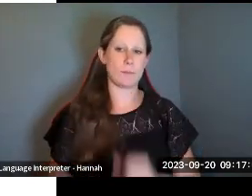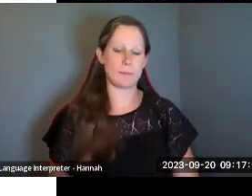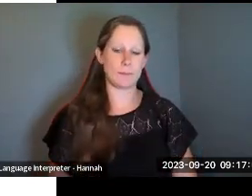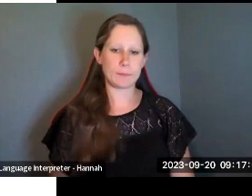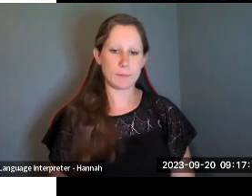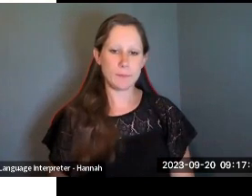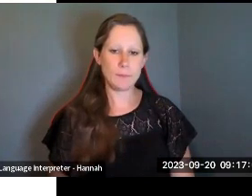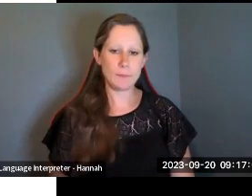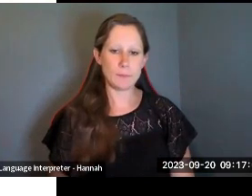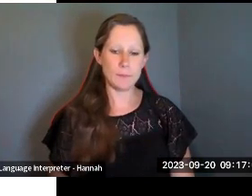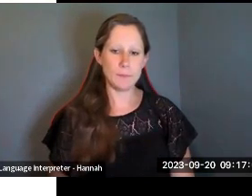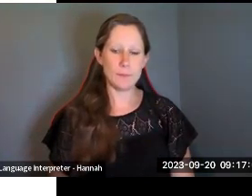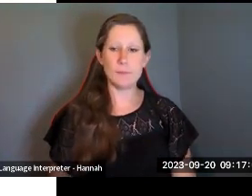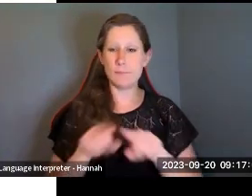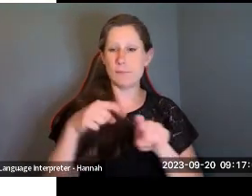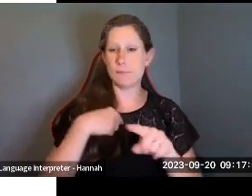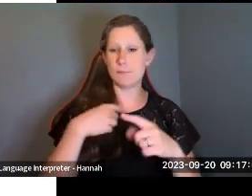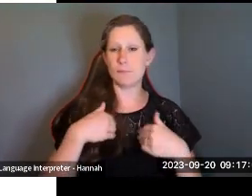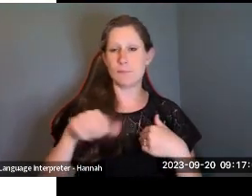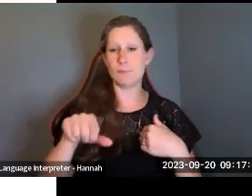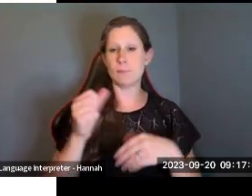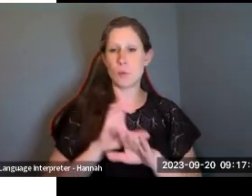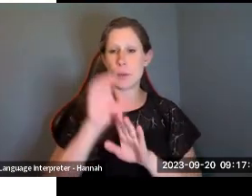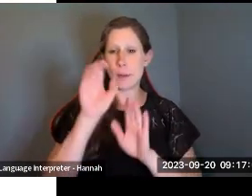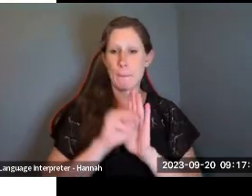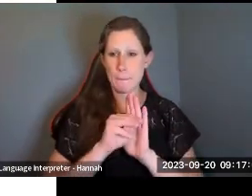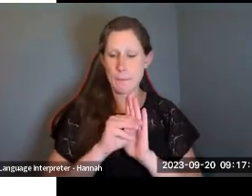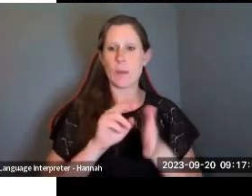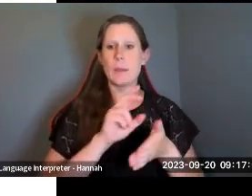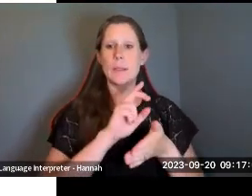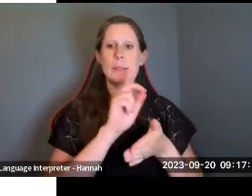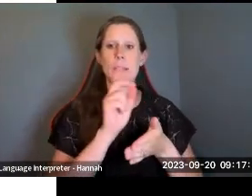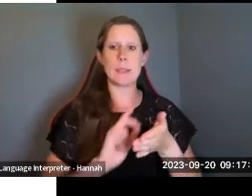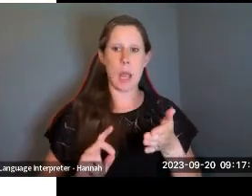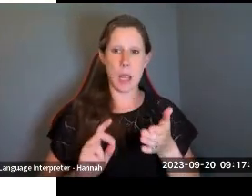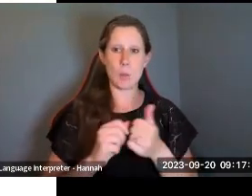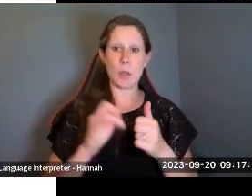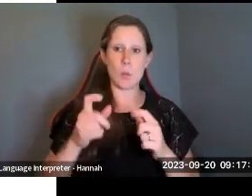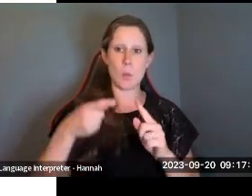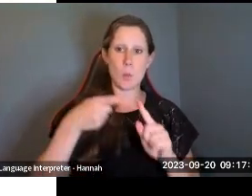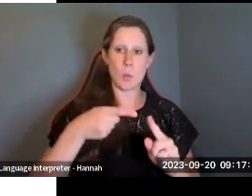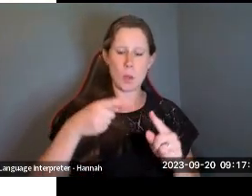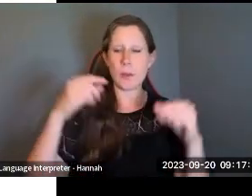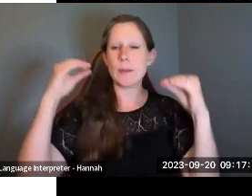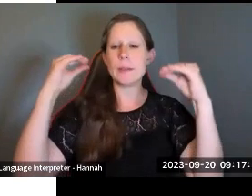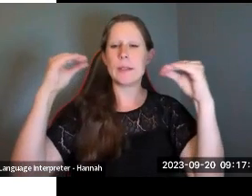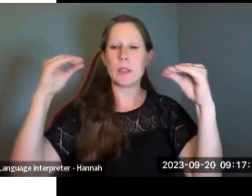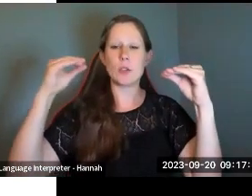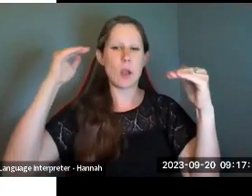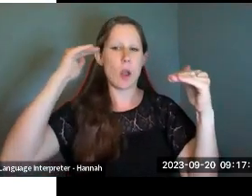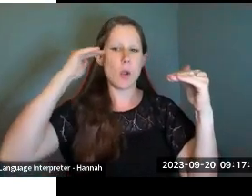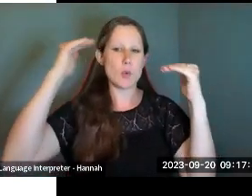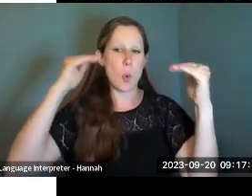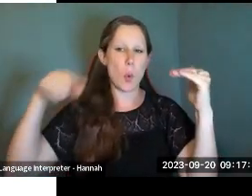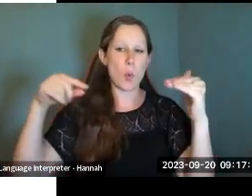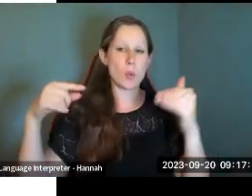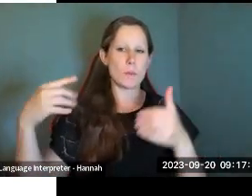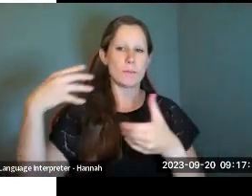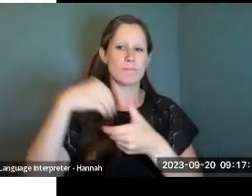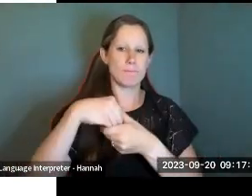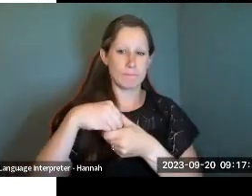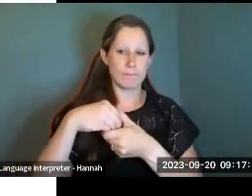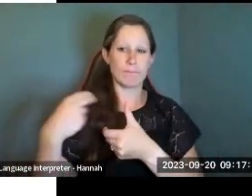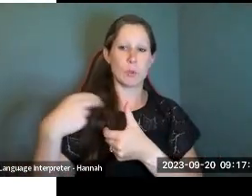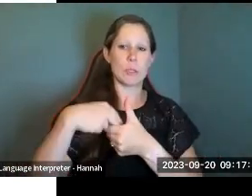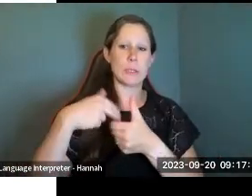another curriculum that's designed to teach adult participants how to